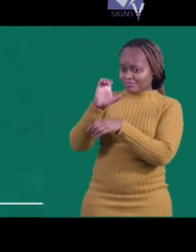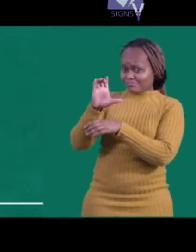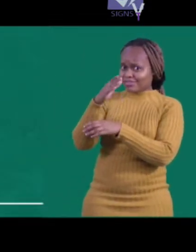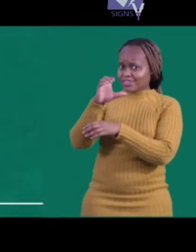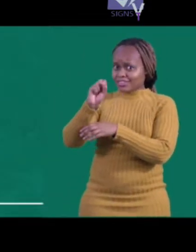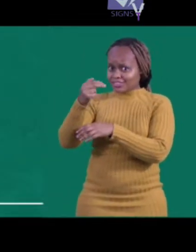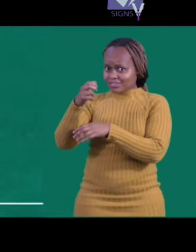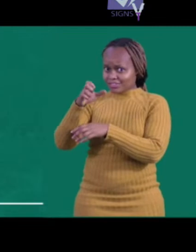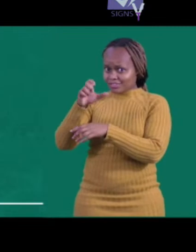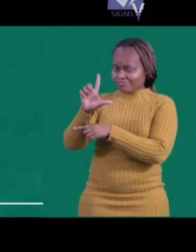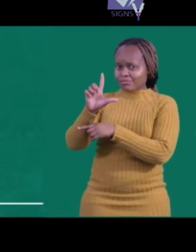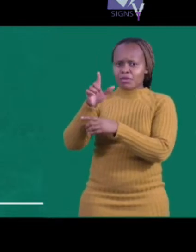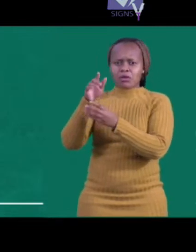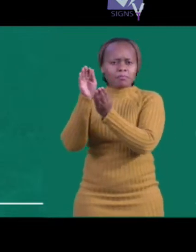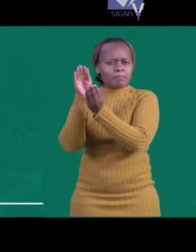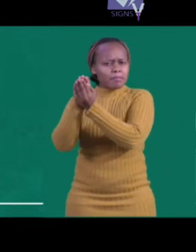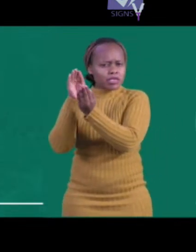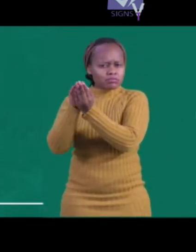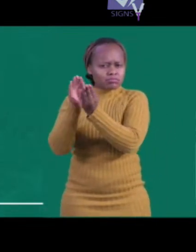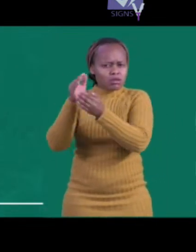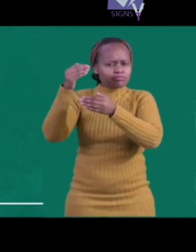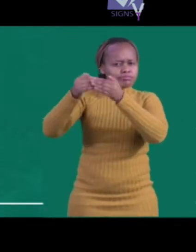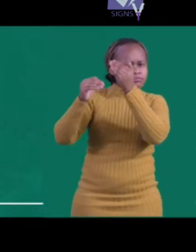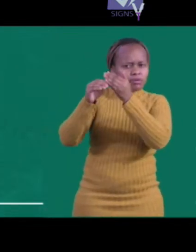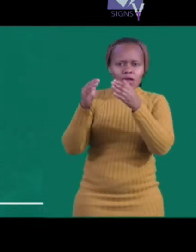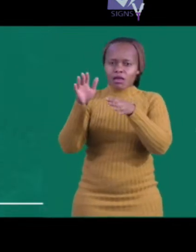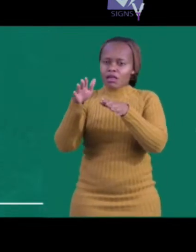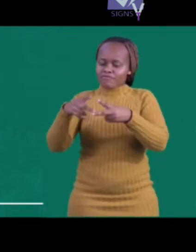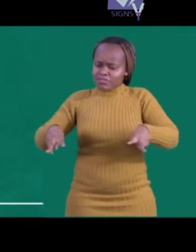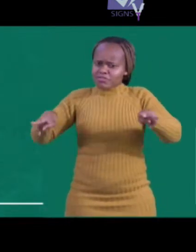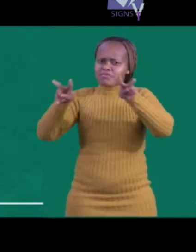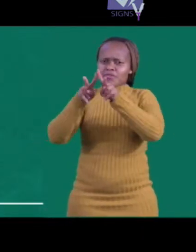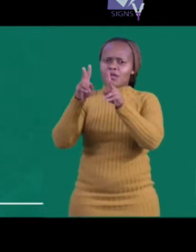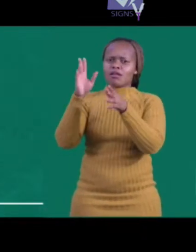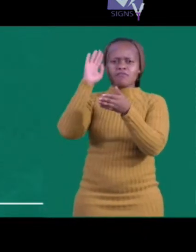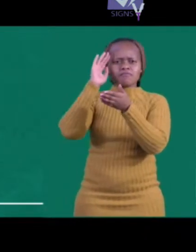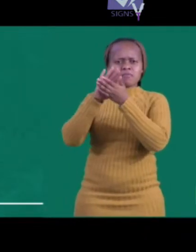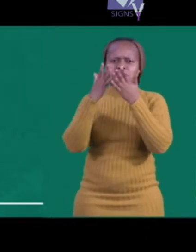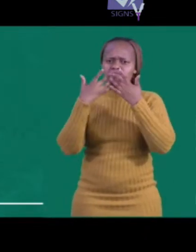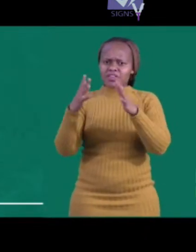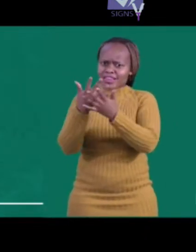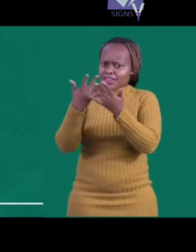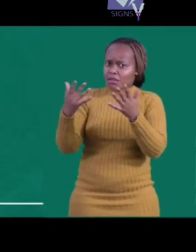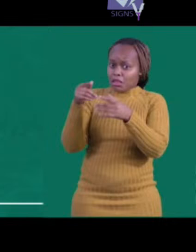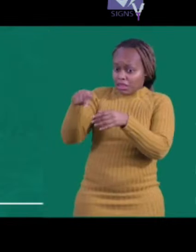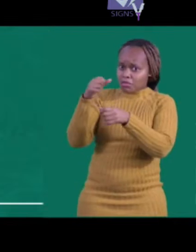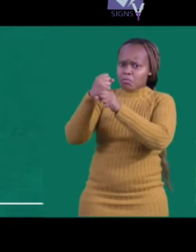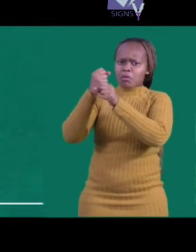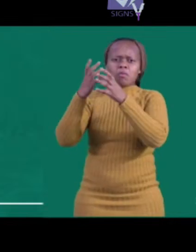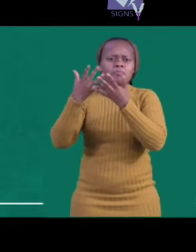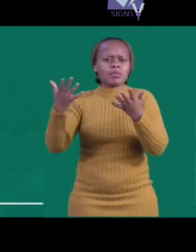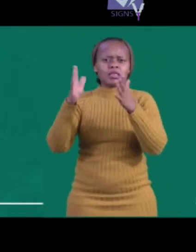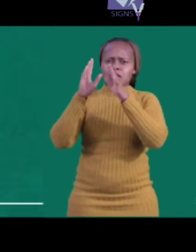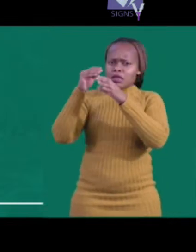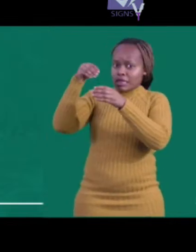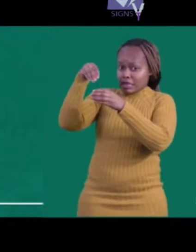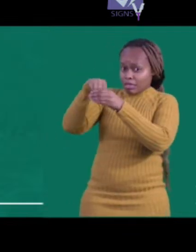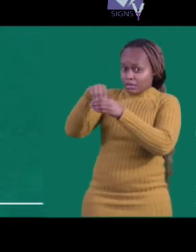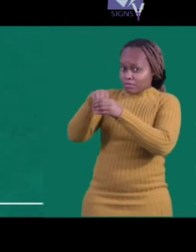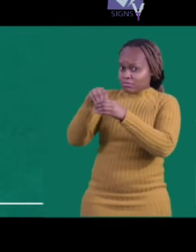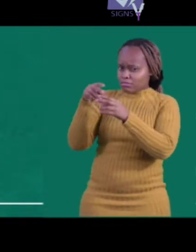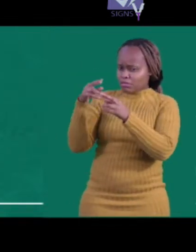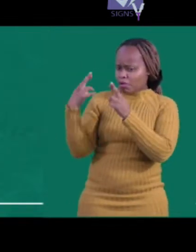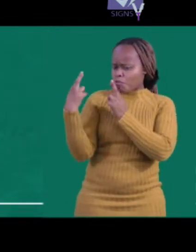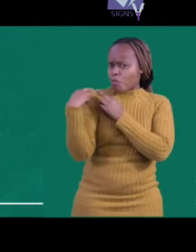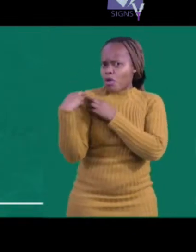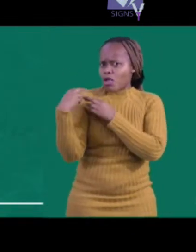on your principles. The KCB Sahel Bank is built on values that you believe in, where trust is your biggest asset.